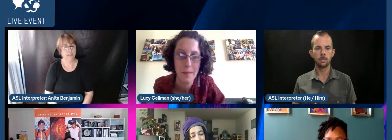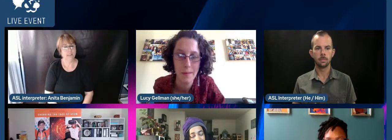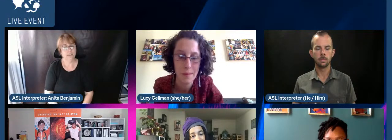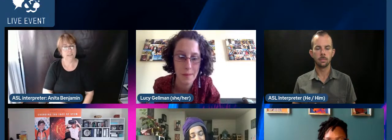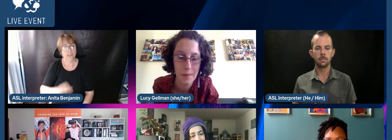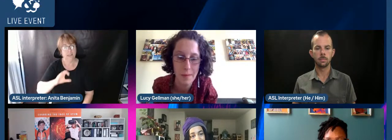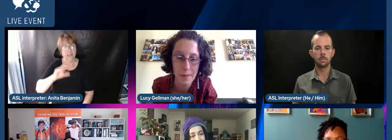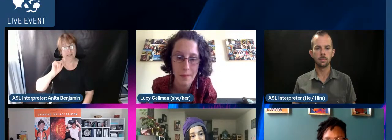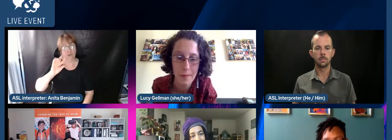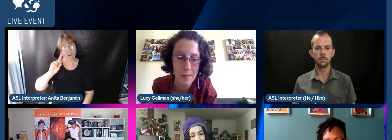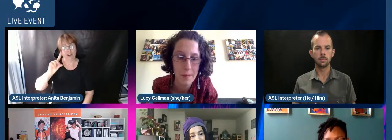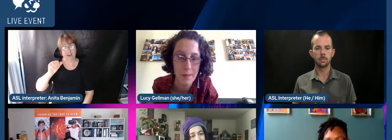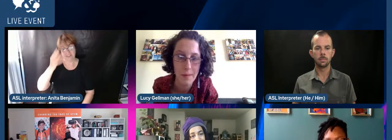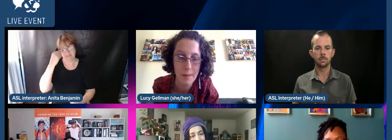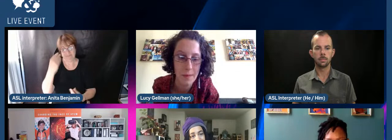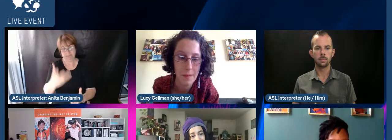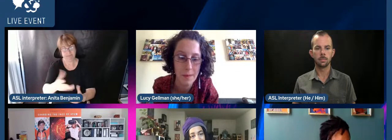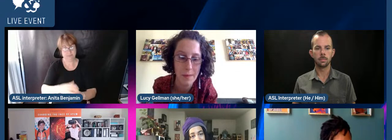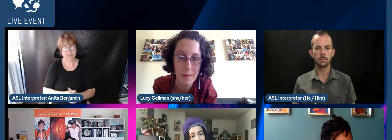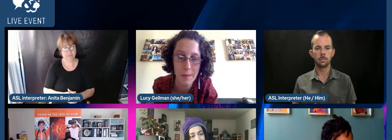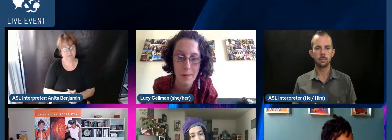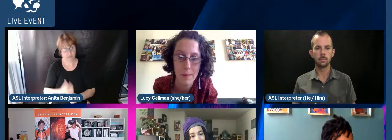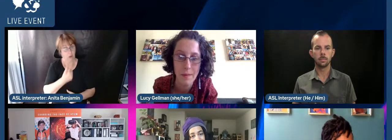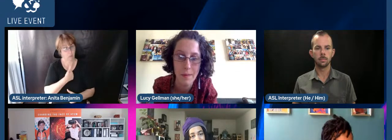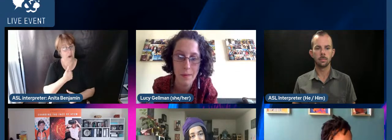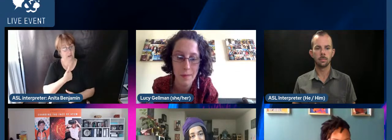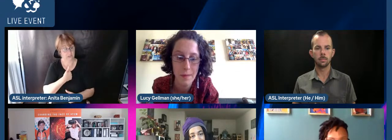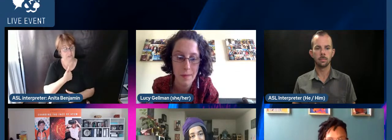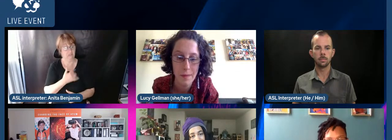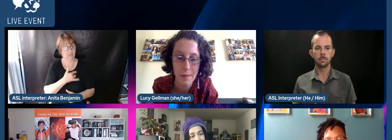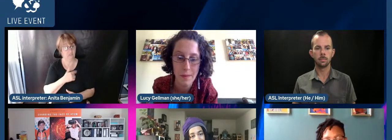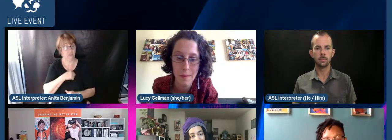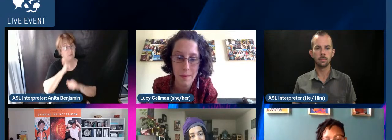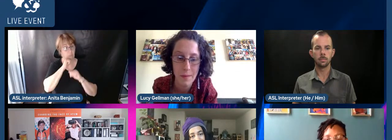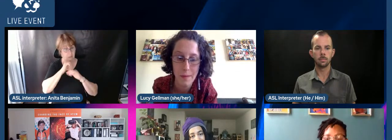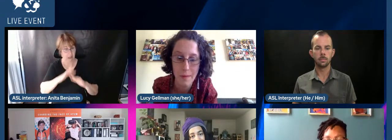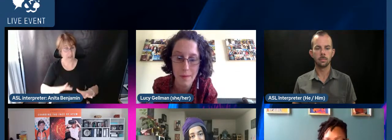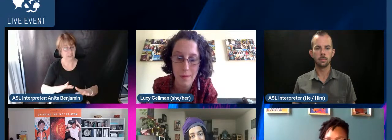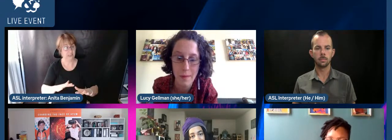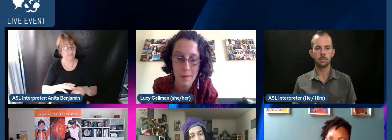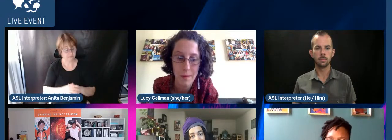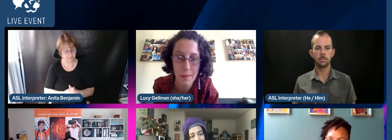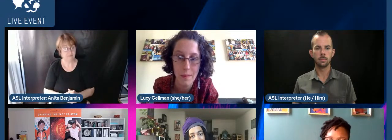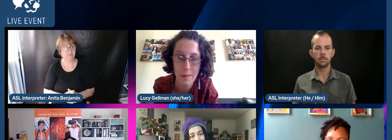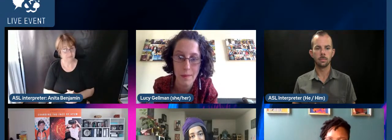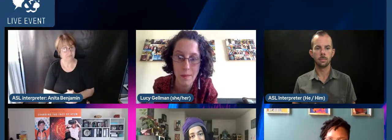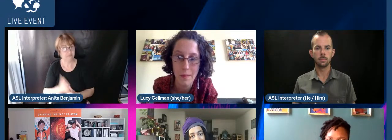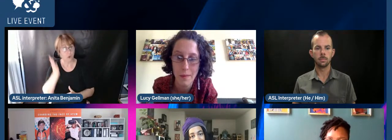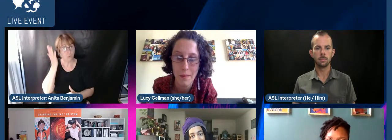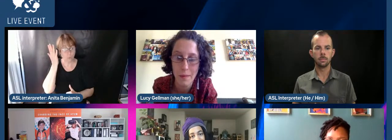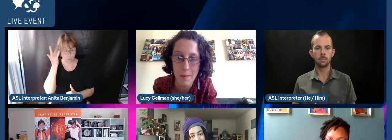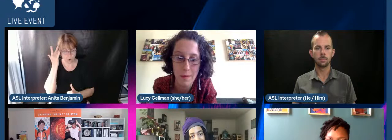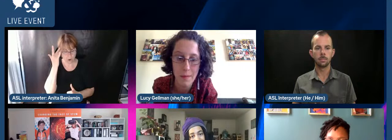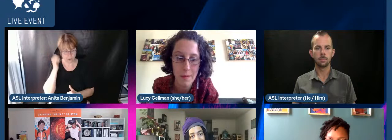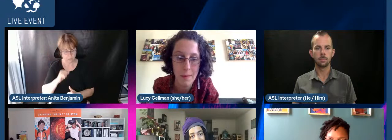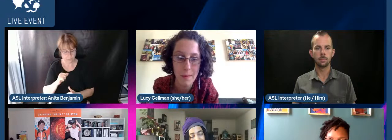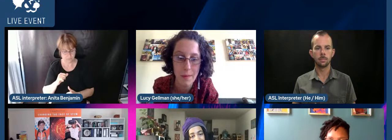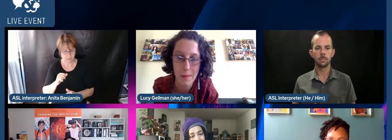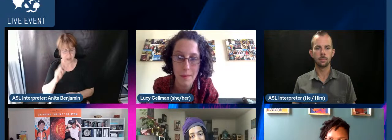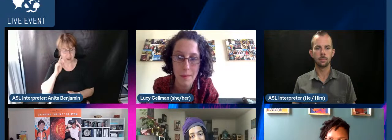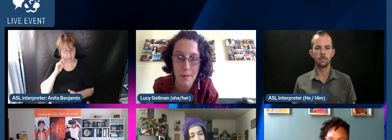I have been really blessed. And I think about the